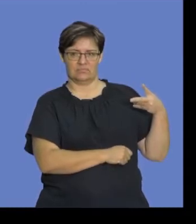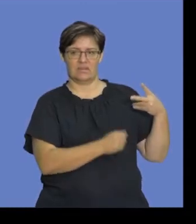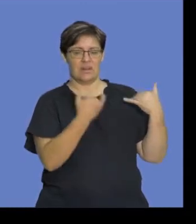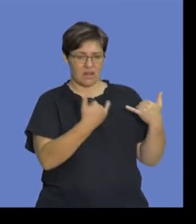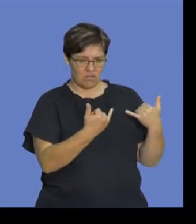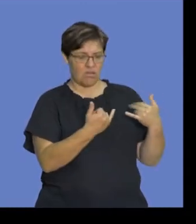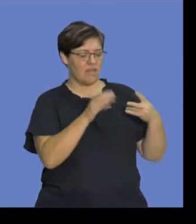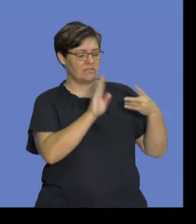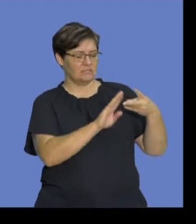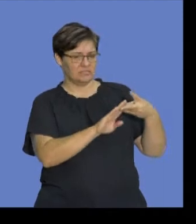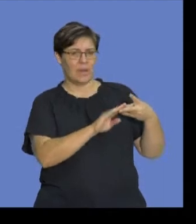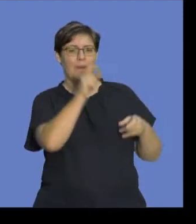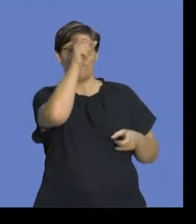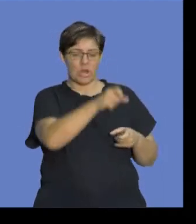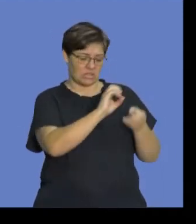labor.